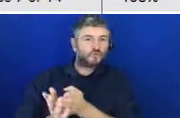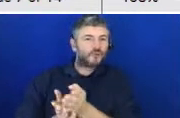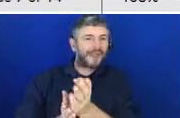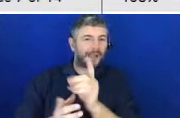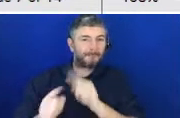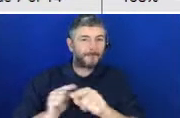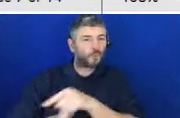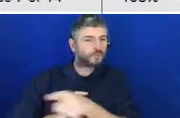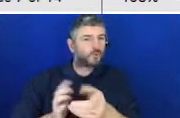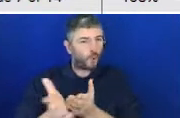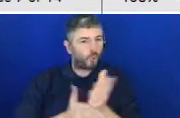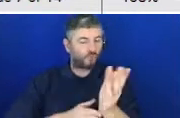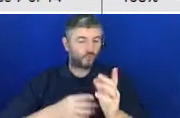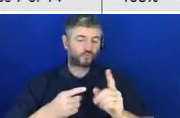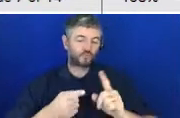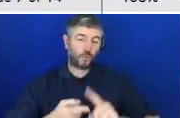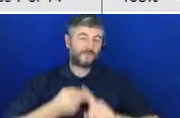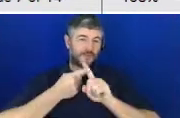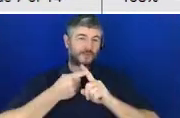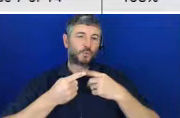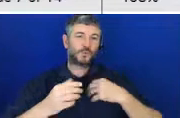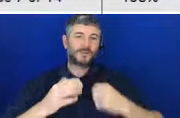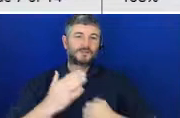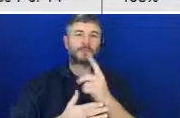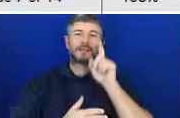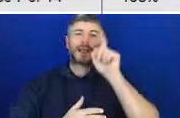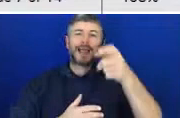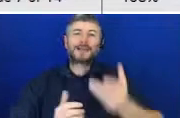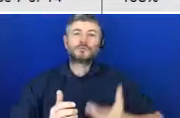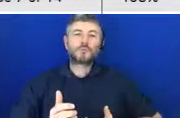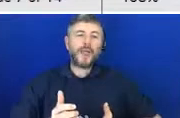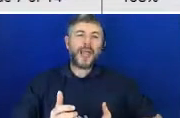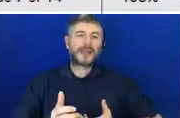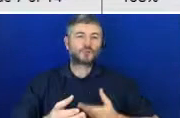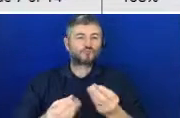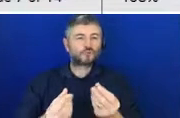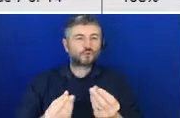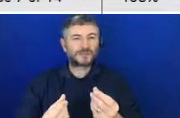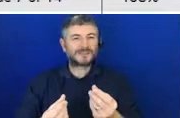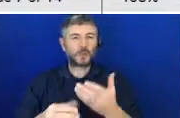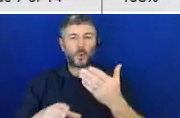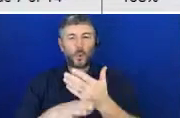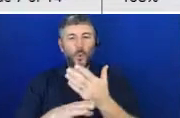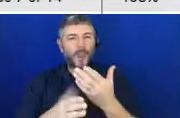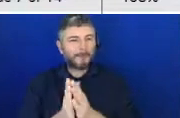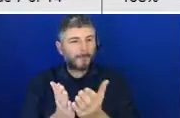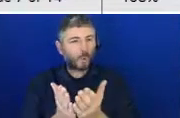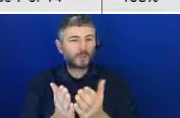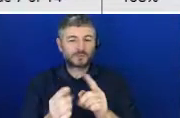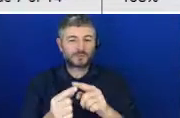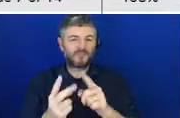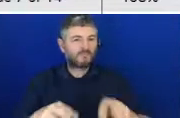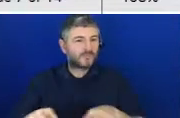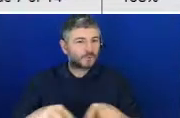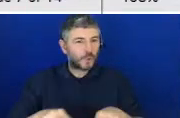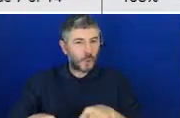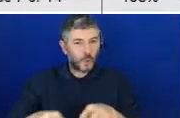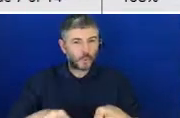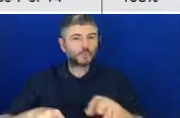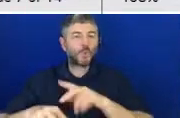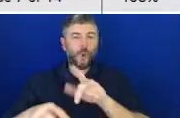we developed a number of enterprise resources, and these are little workbooks, they're videos, and they're all based on a qualification